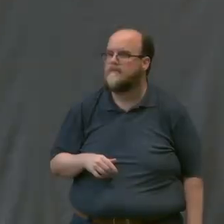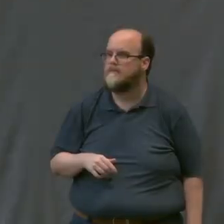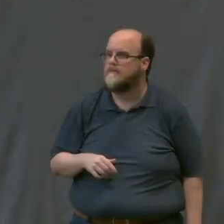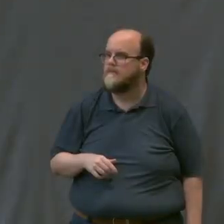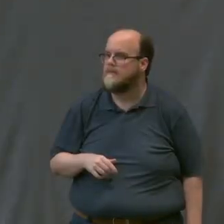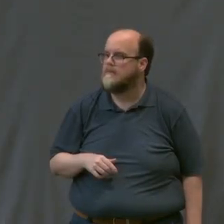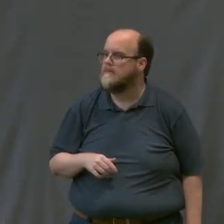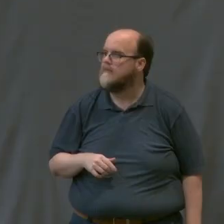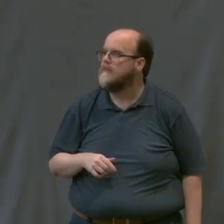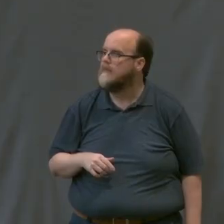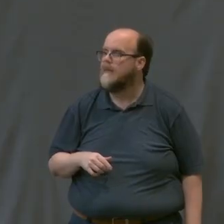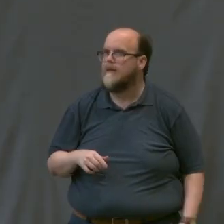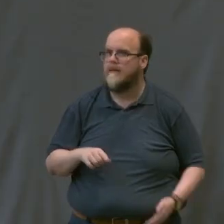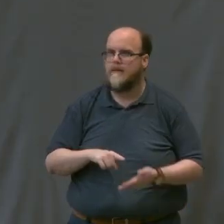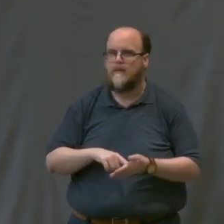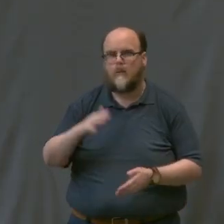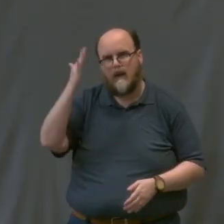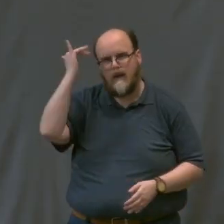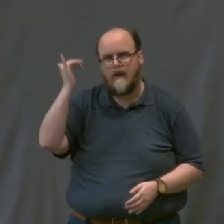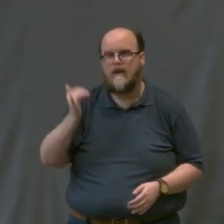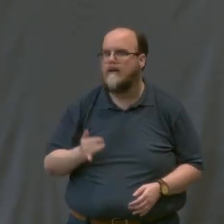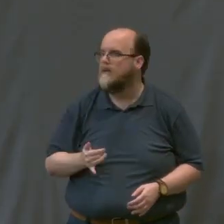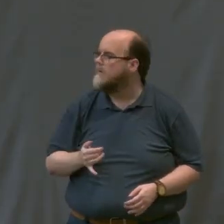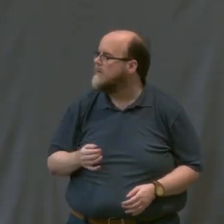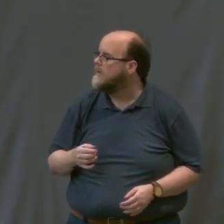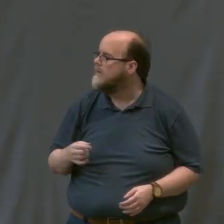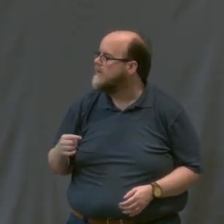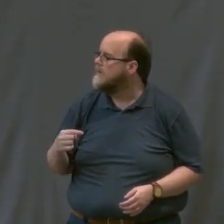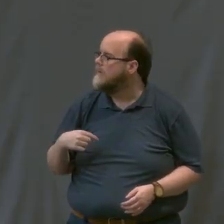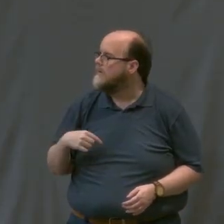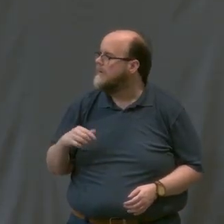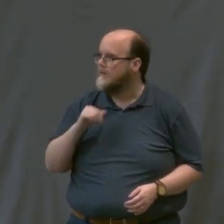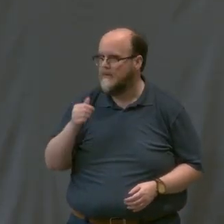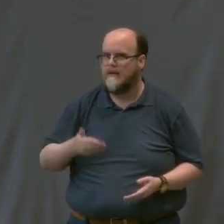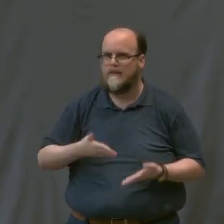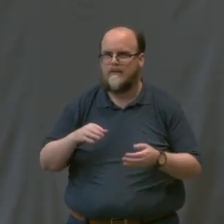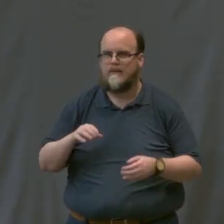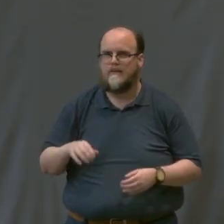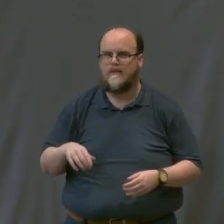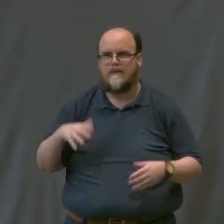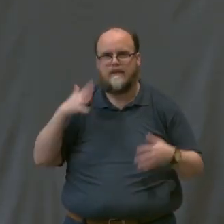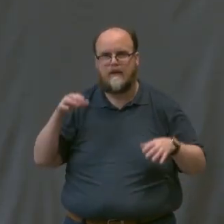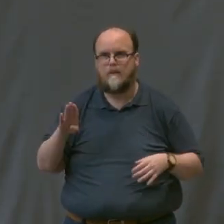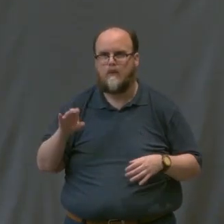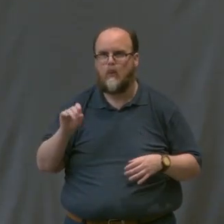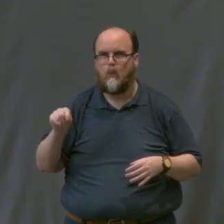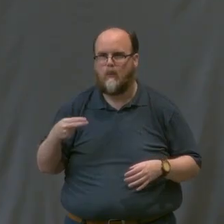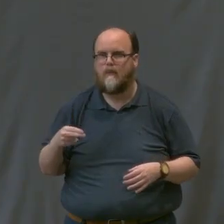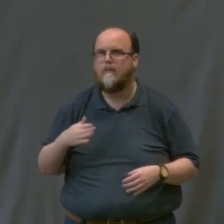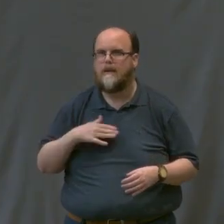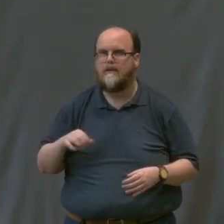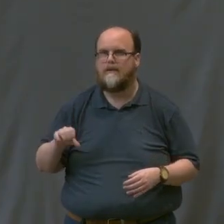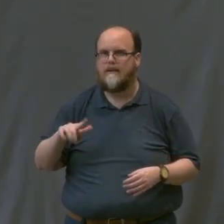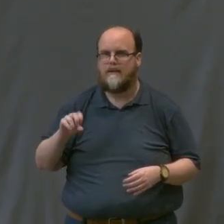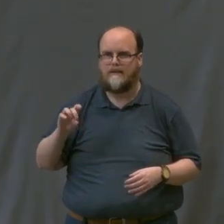Thank you. This is why I do not give the sound booth my slides. This is the fourth file of slides that